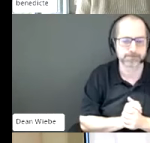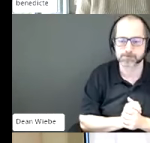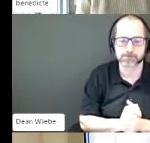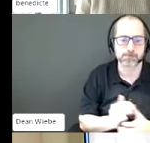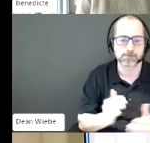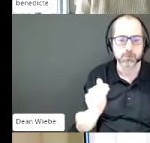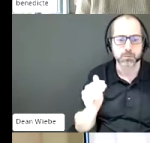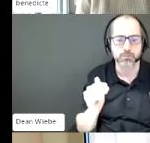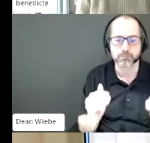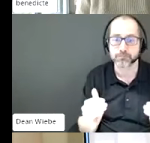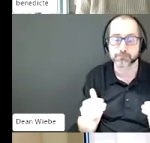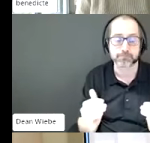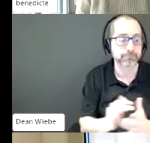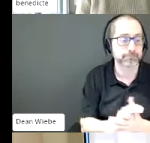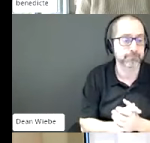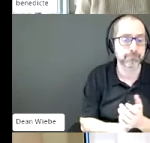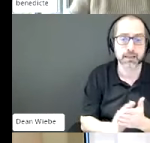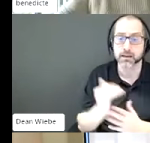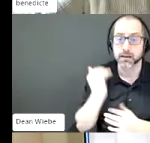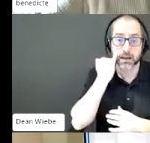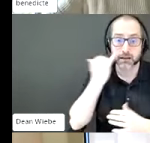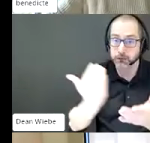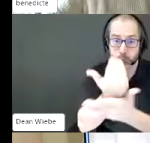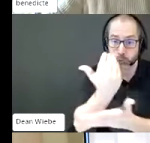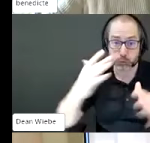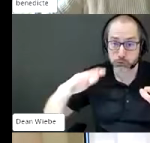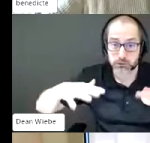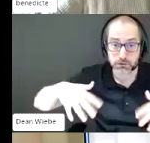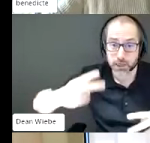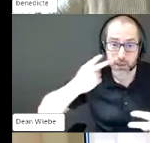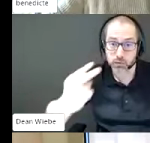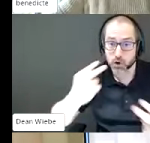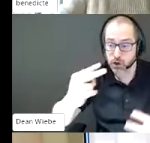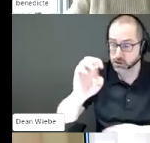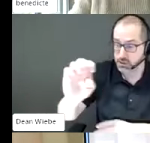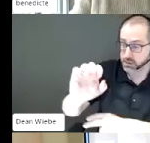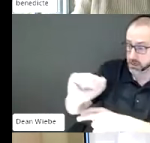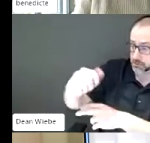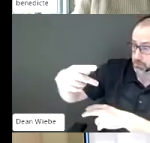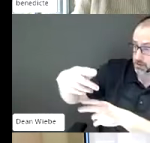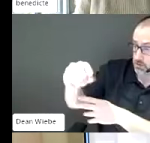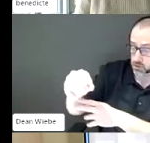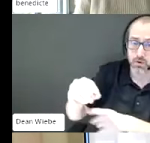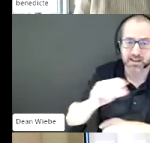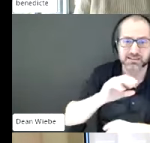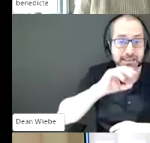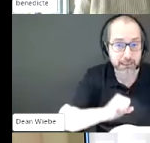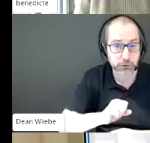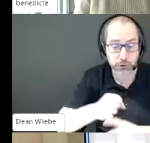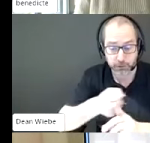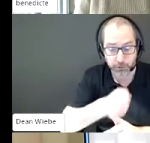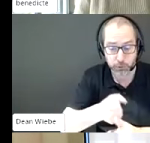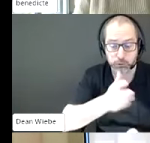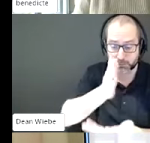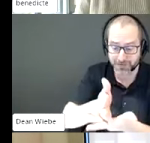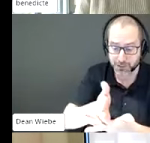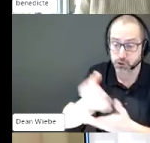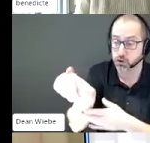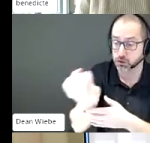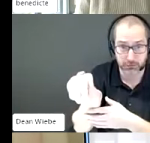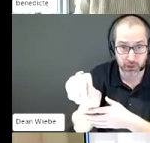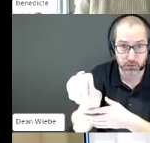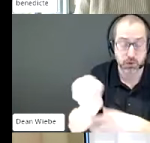For those who haven't joined us before, just a little bit about our organization with Elder Abuse Prevention Ontario. Our vision is to make